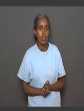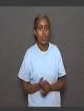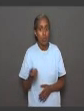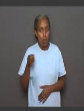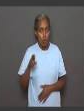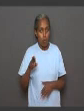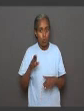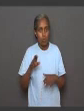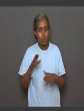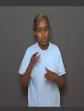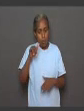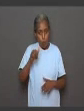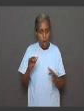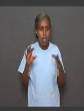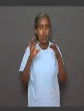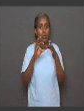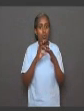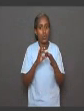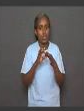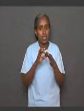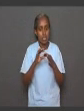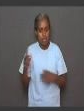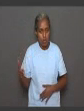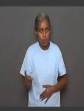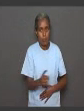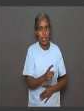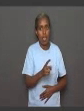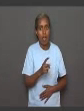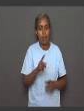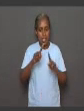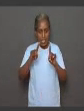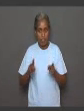All of the y-coordinates will become inverted.